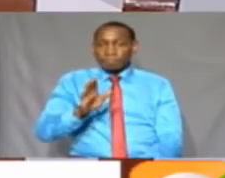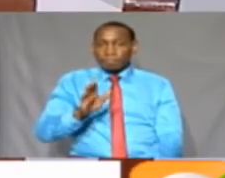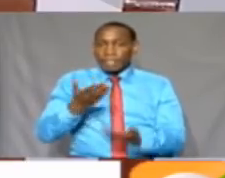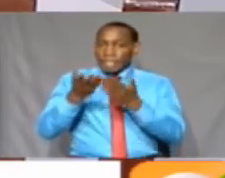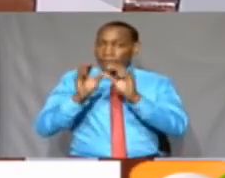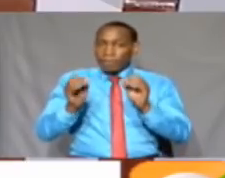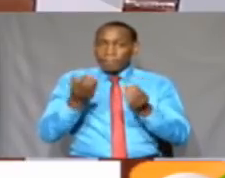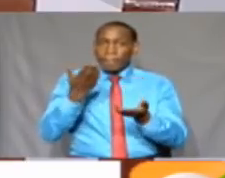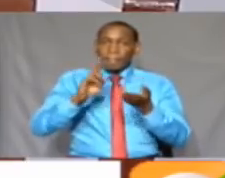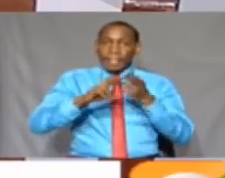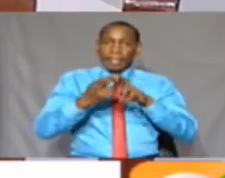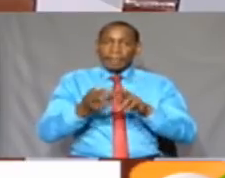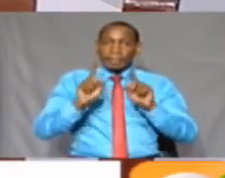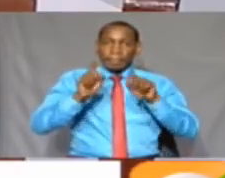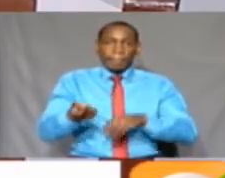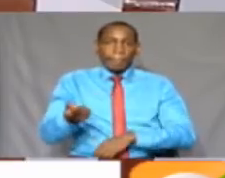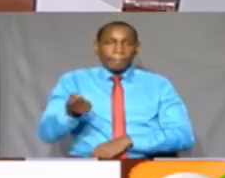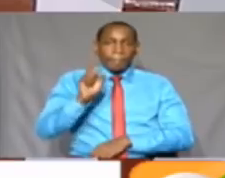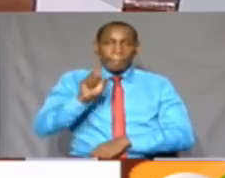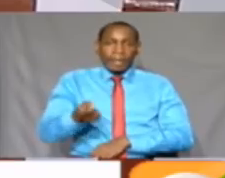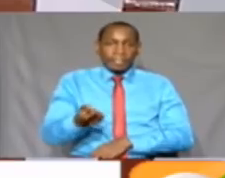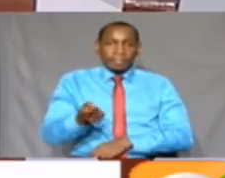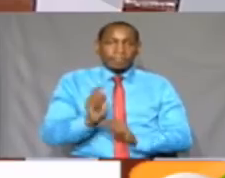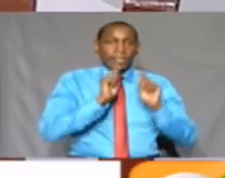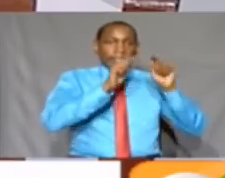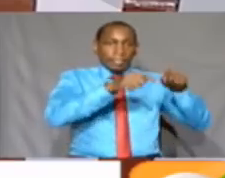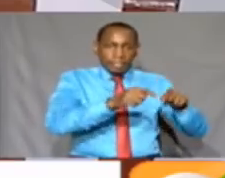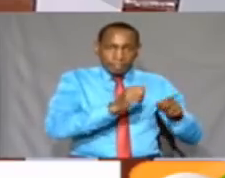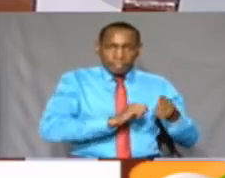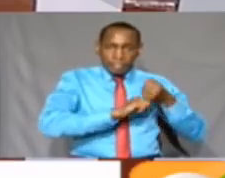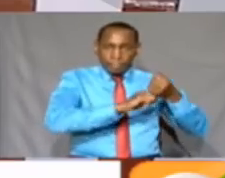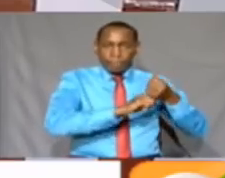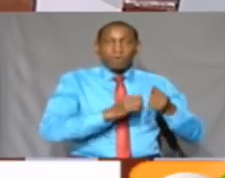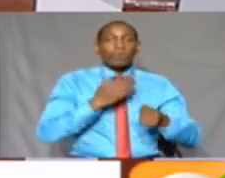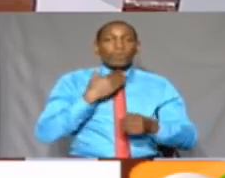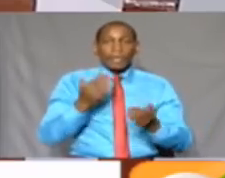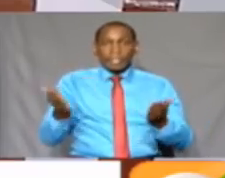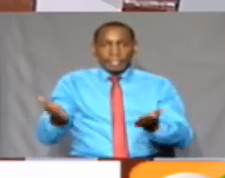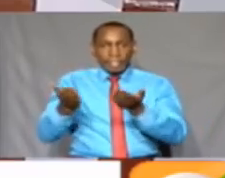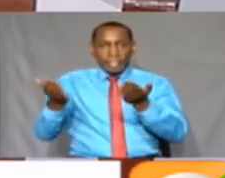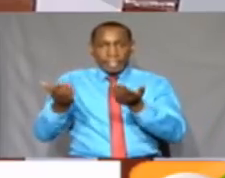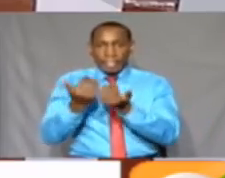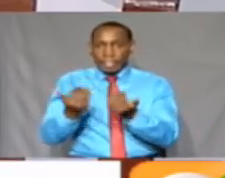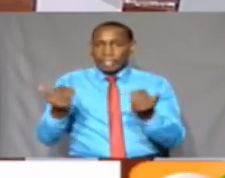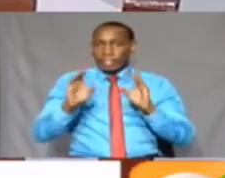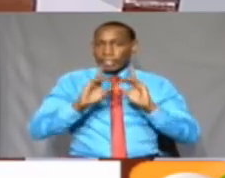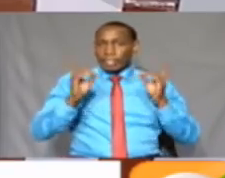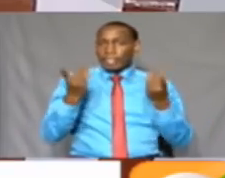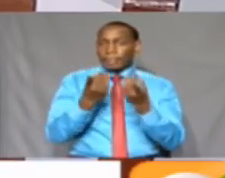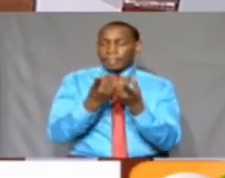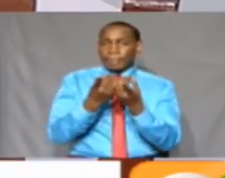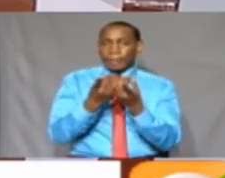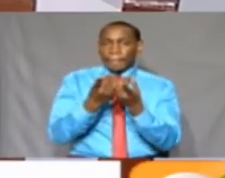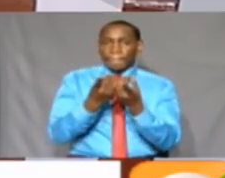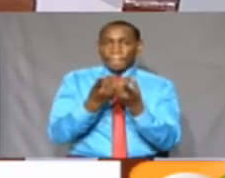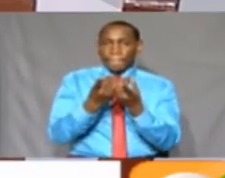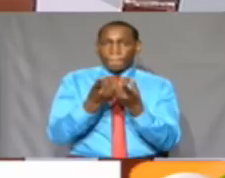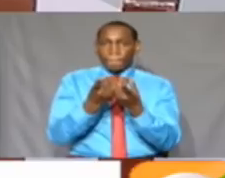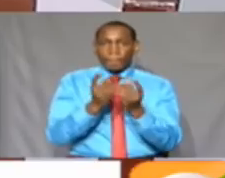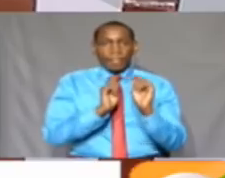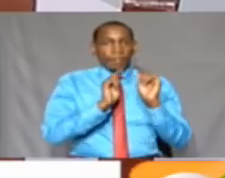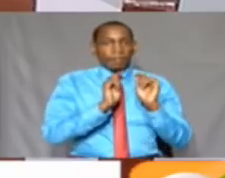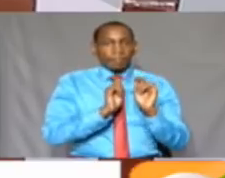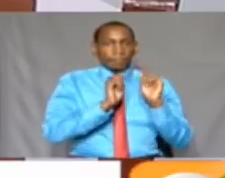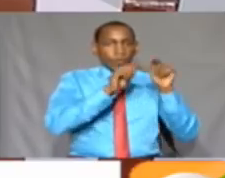then the relatives need to come in. And if the relatives are not coming in, I want to urge the children's department to go and take